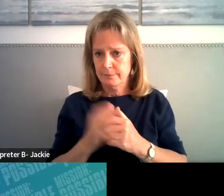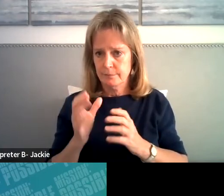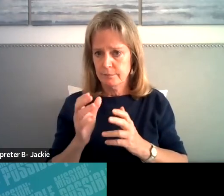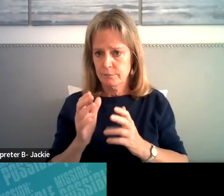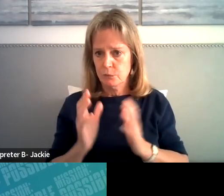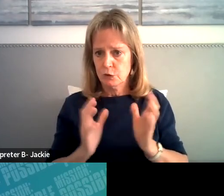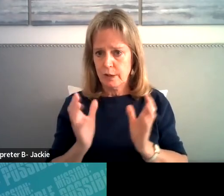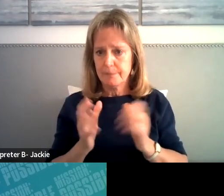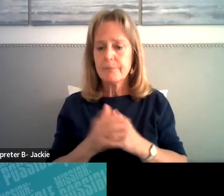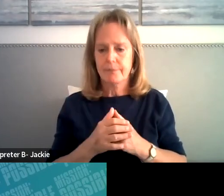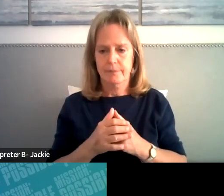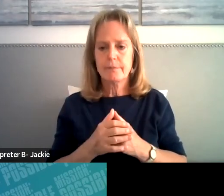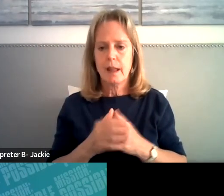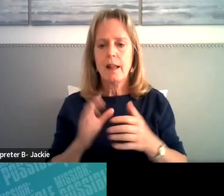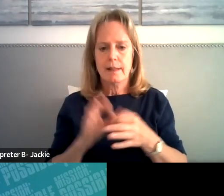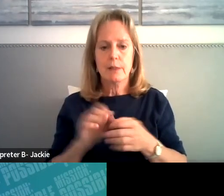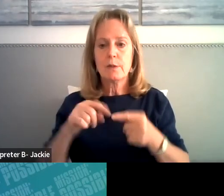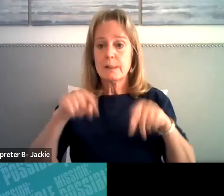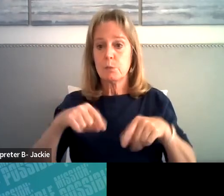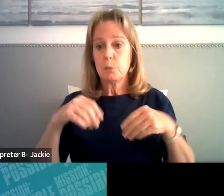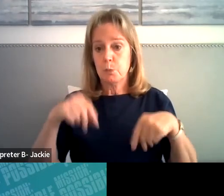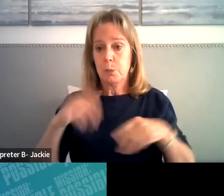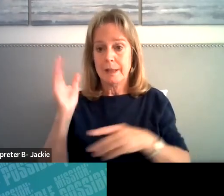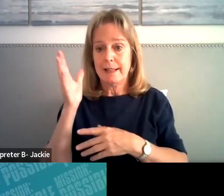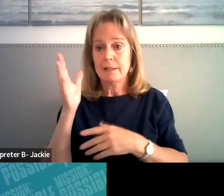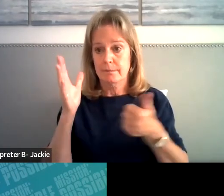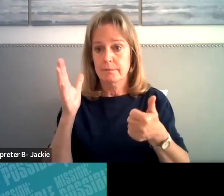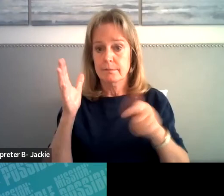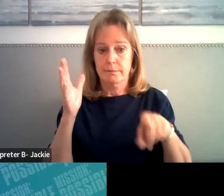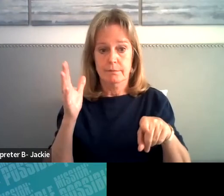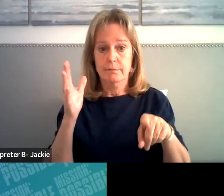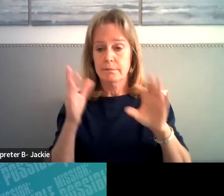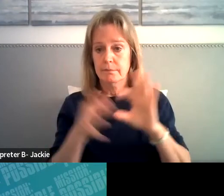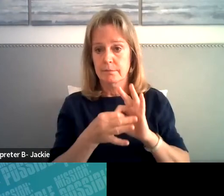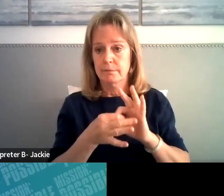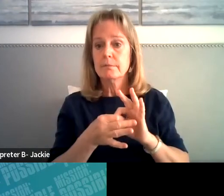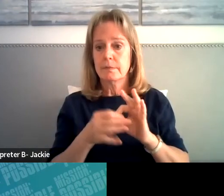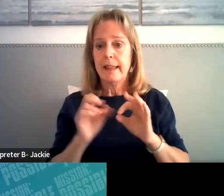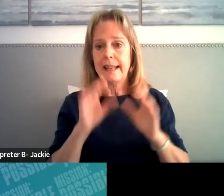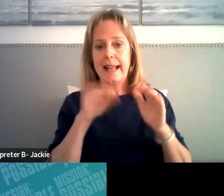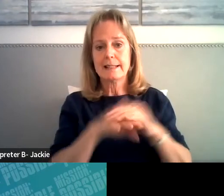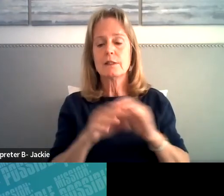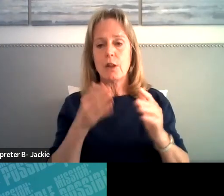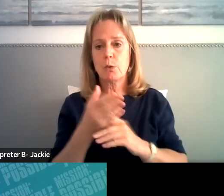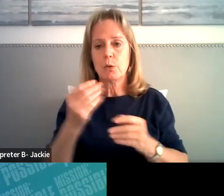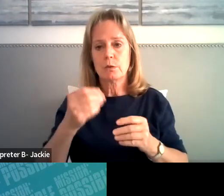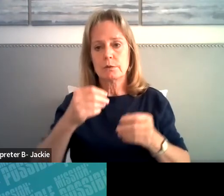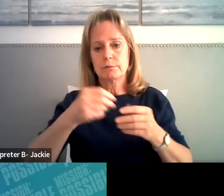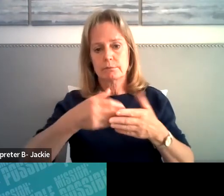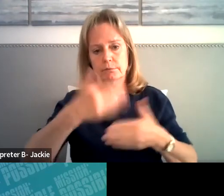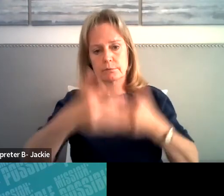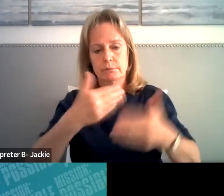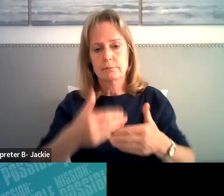I included the link to this presentation, yes, so Perfect. they can access it through the presentation. I will re-add